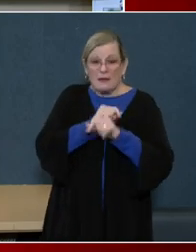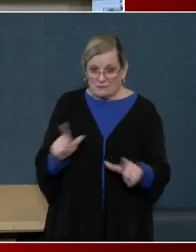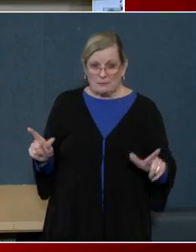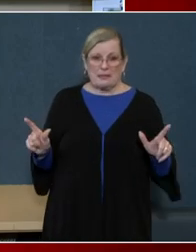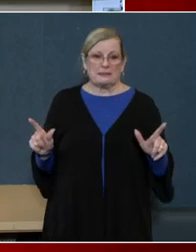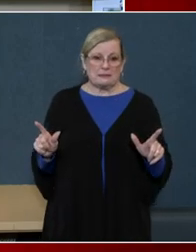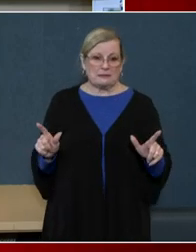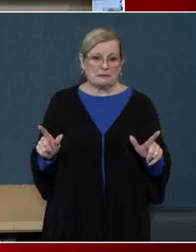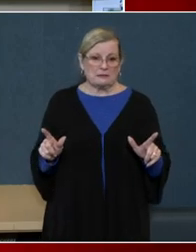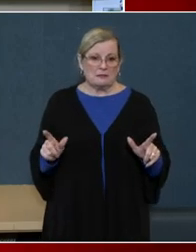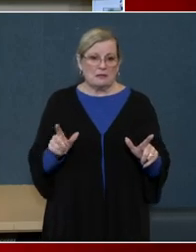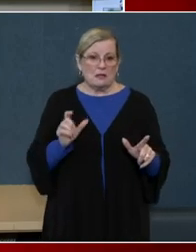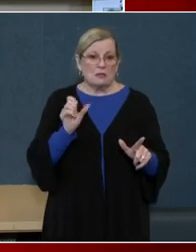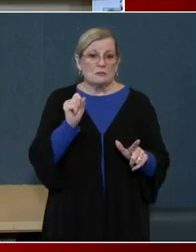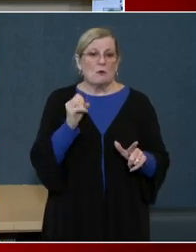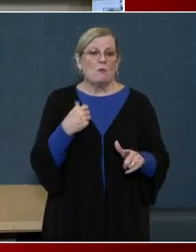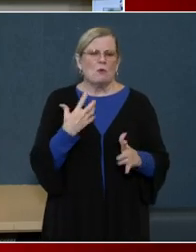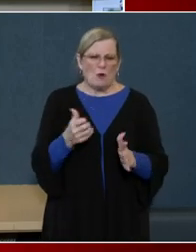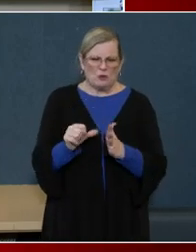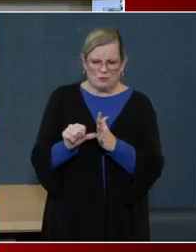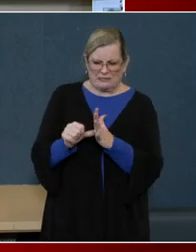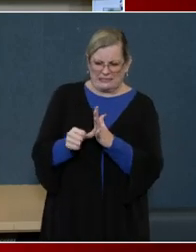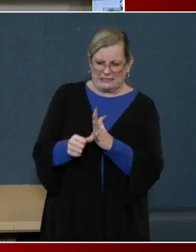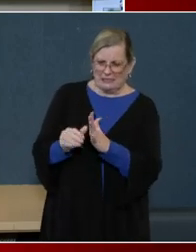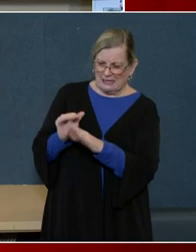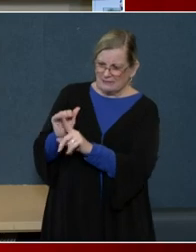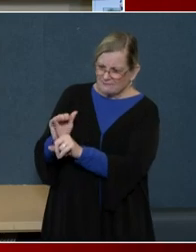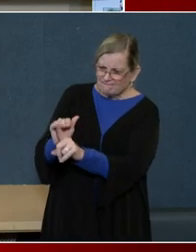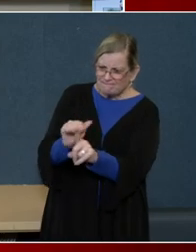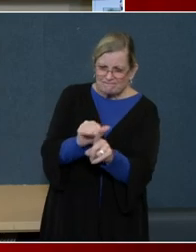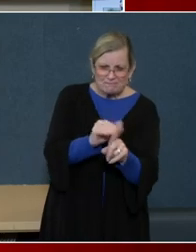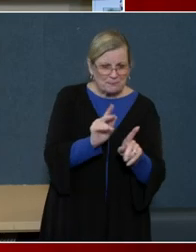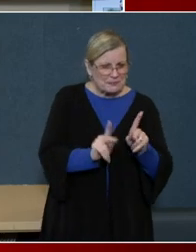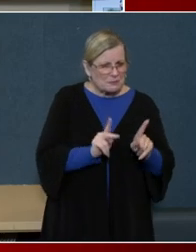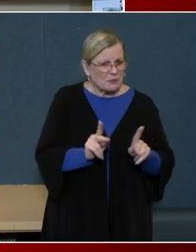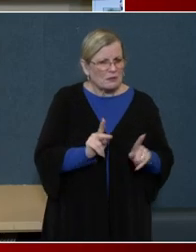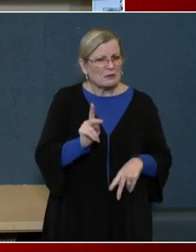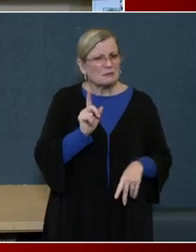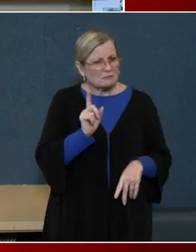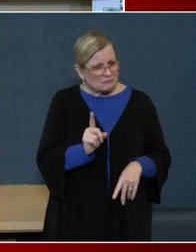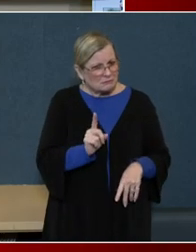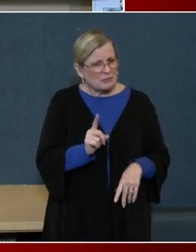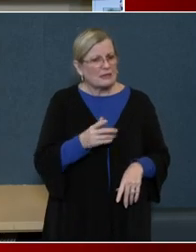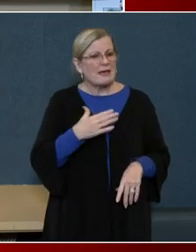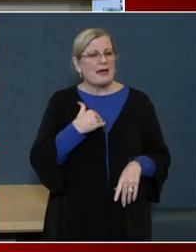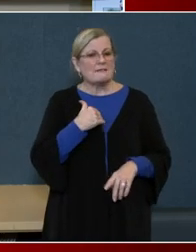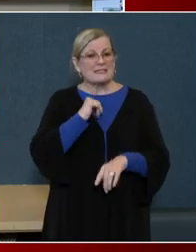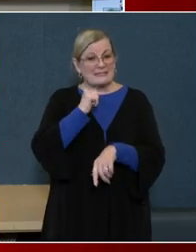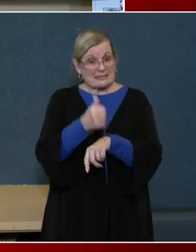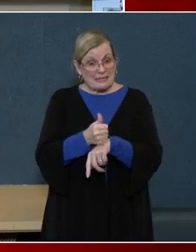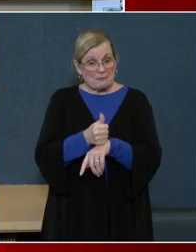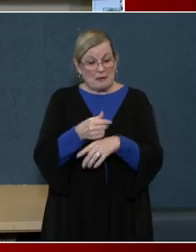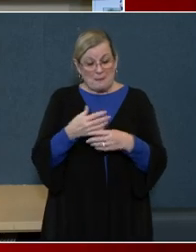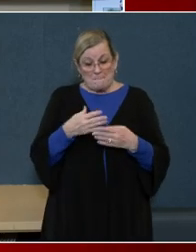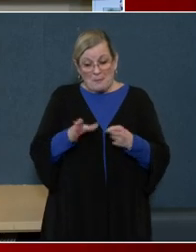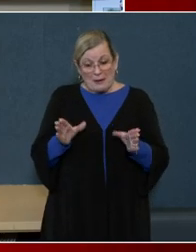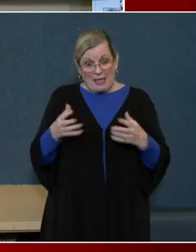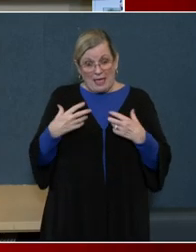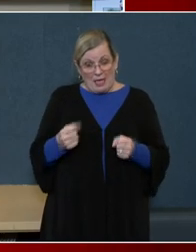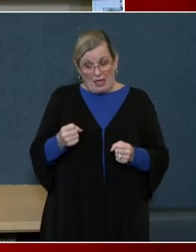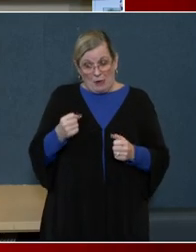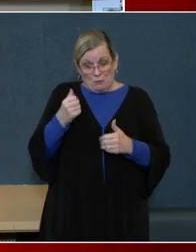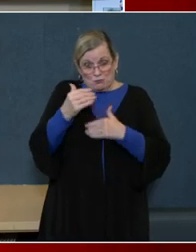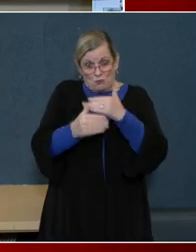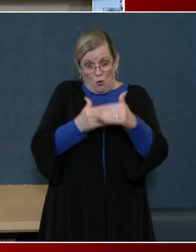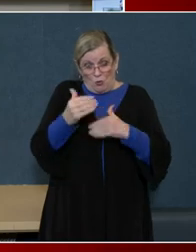to remind people of that. There are established public health protocols at the White House that